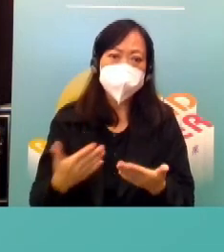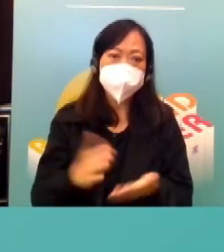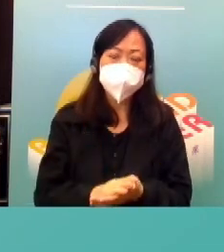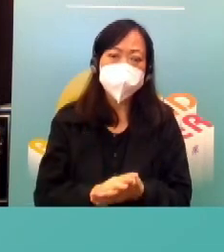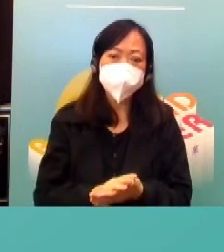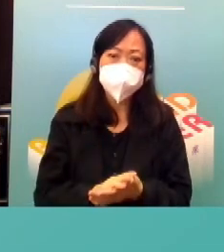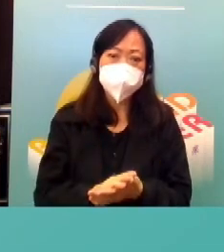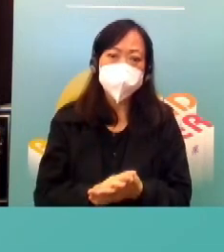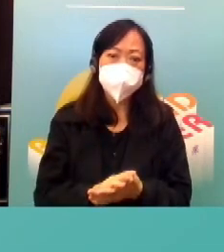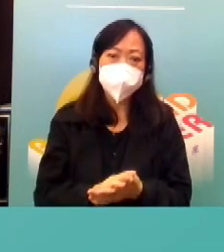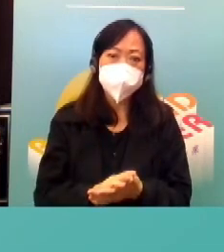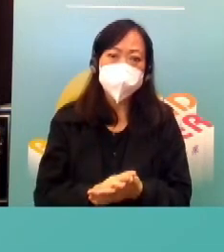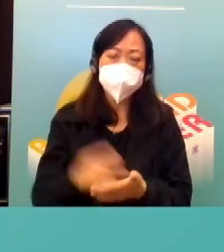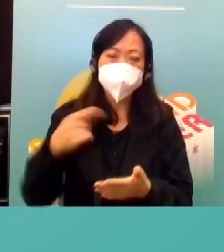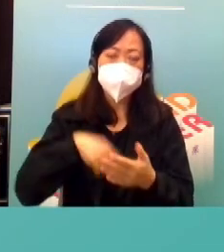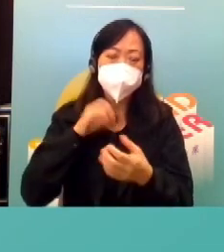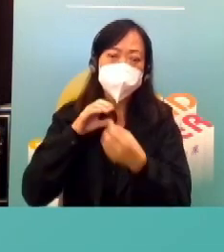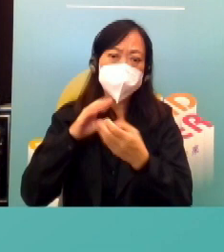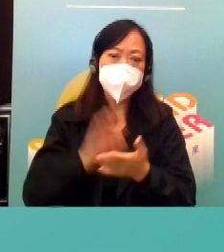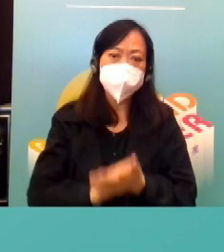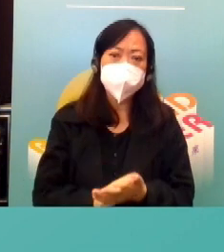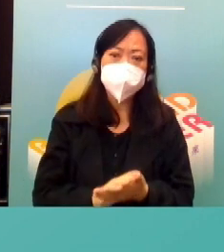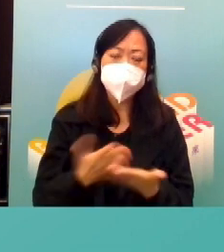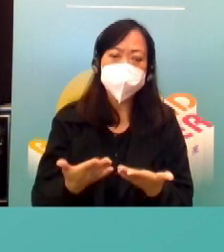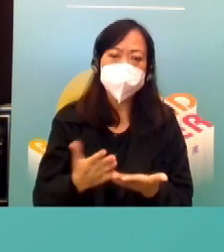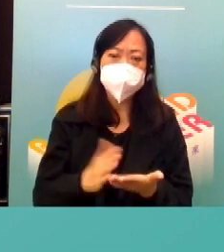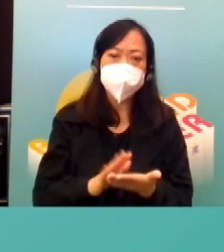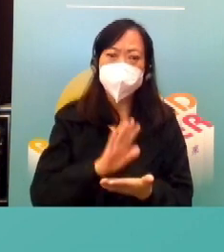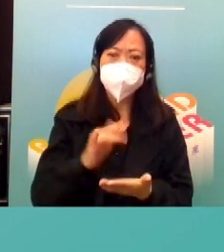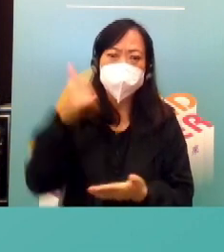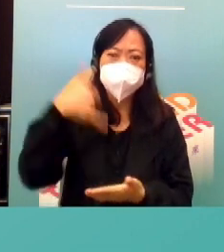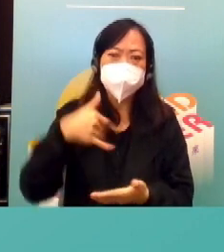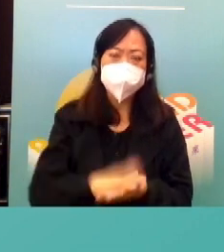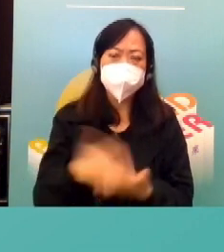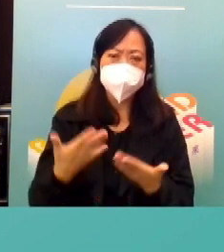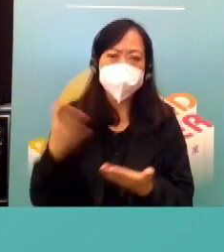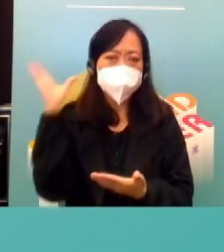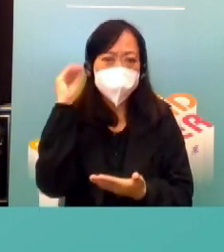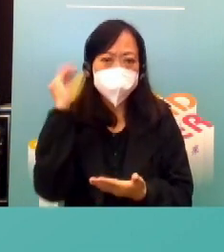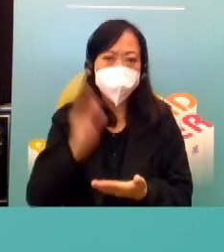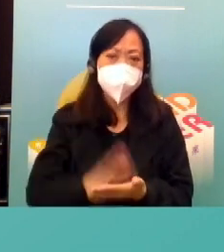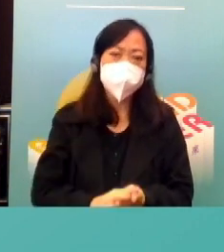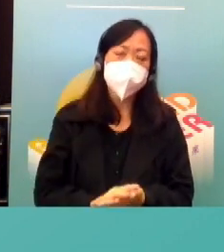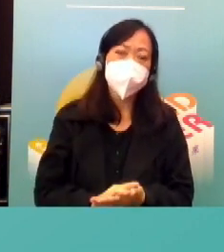me that he is listening, so asked me to be careful. Okay, so